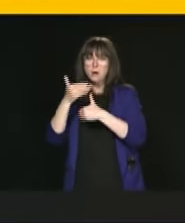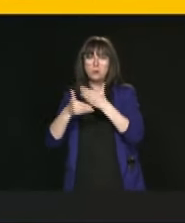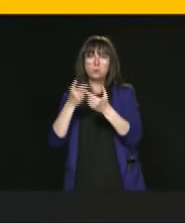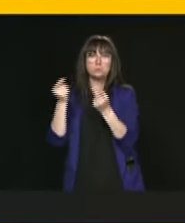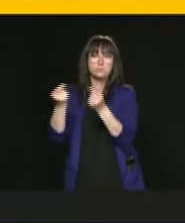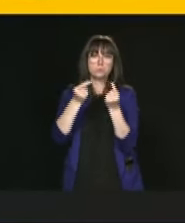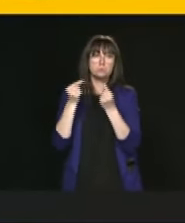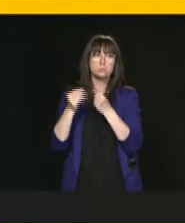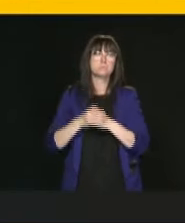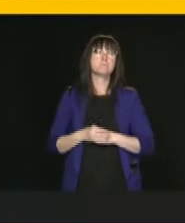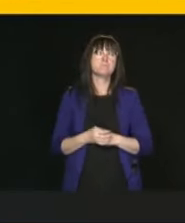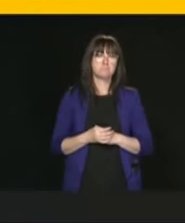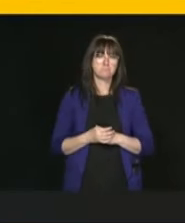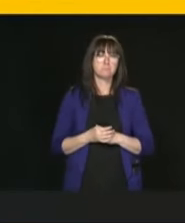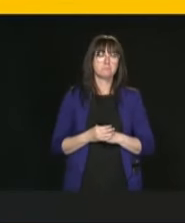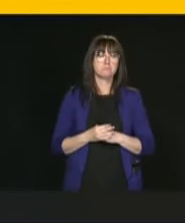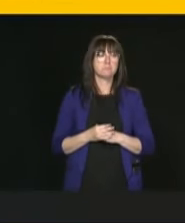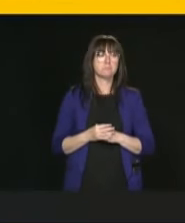Pardon?